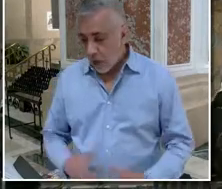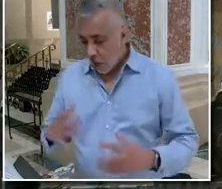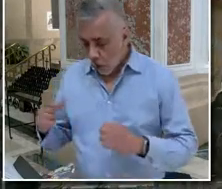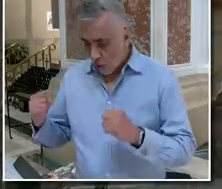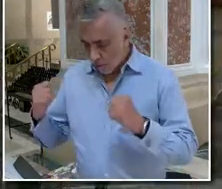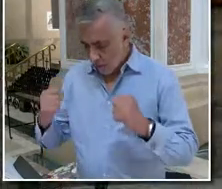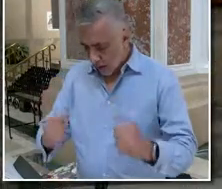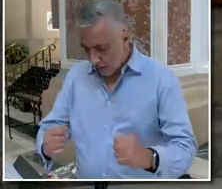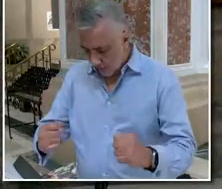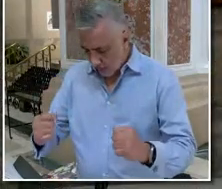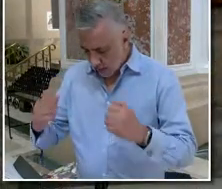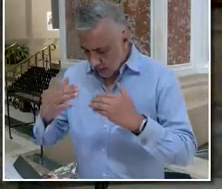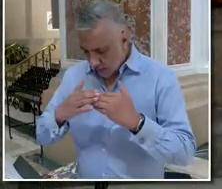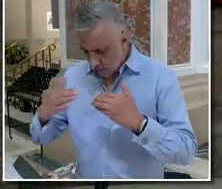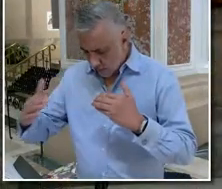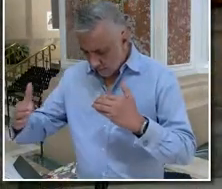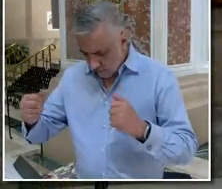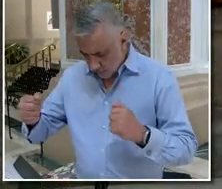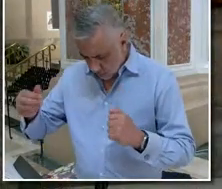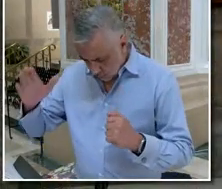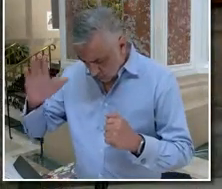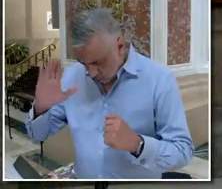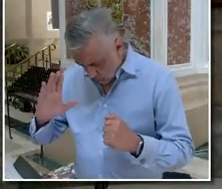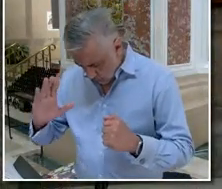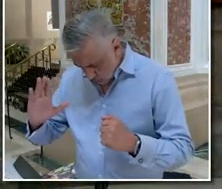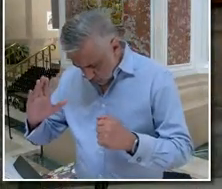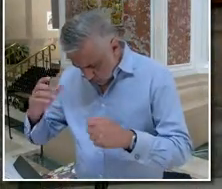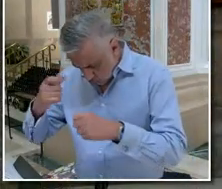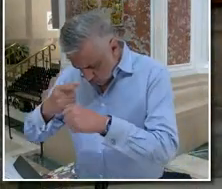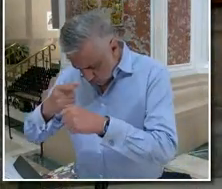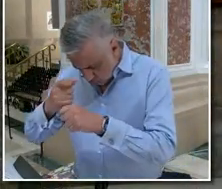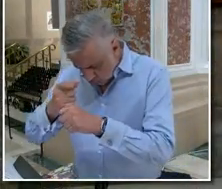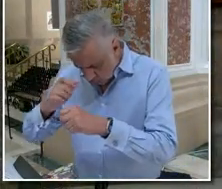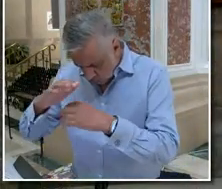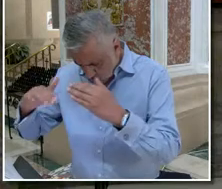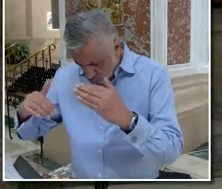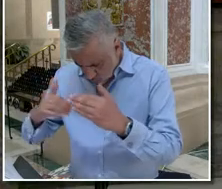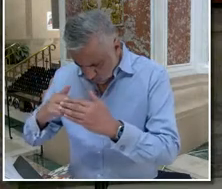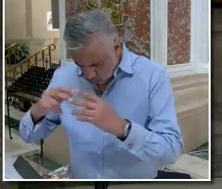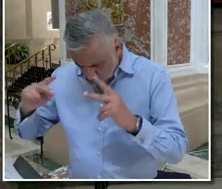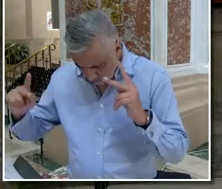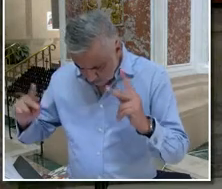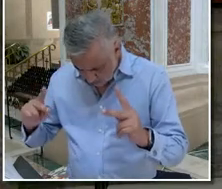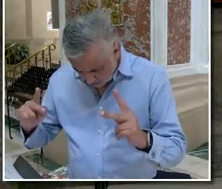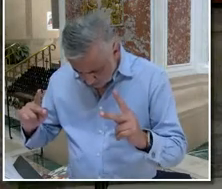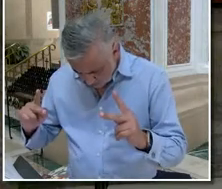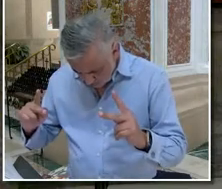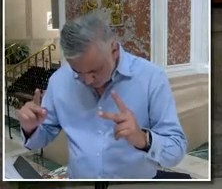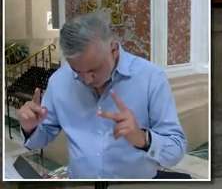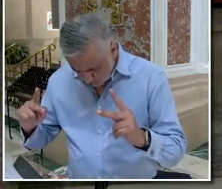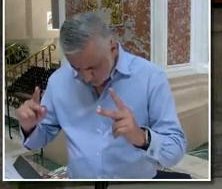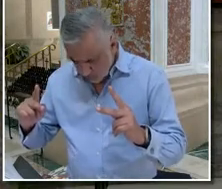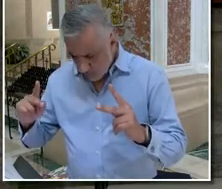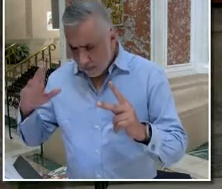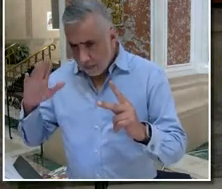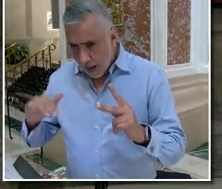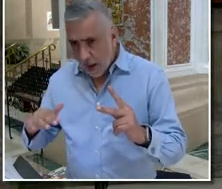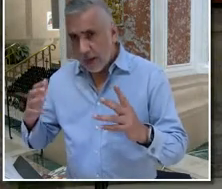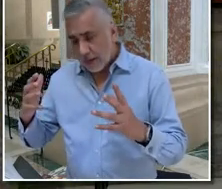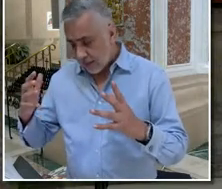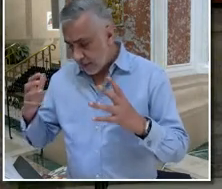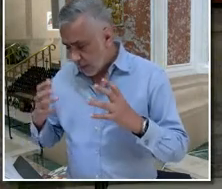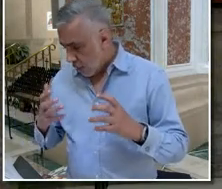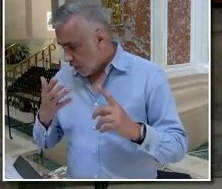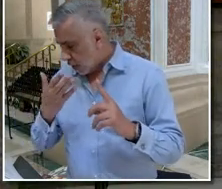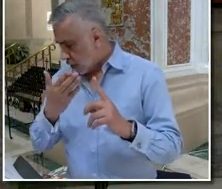Almighty, ever-living God, who created all peoples to seek you always by desiring